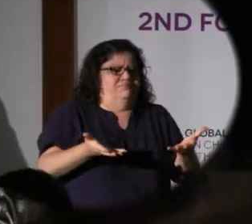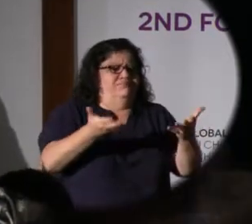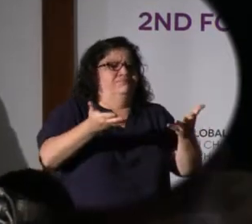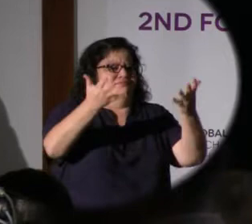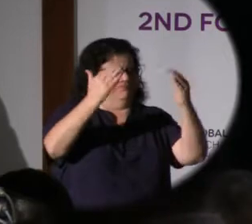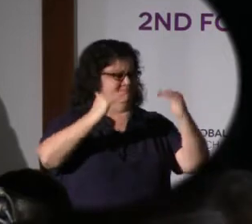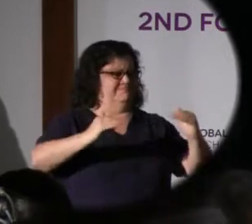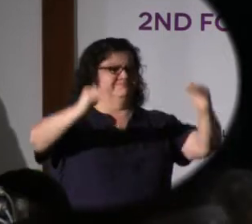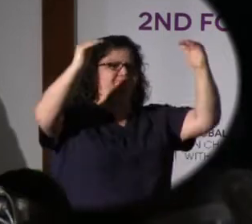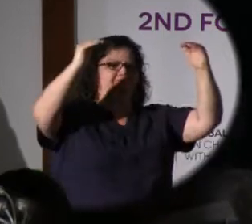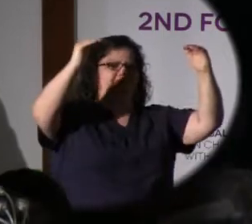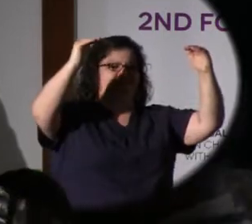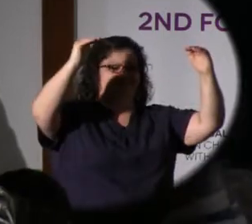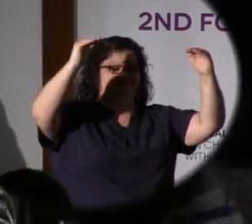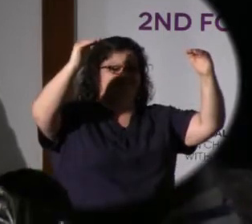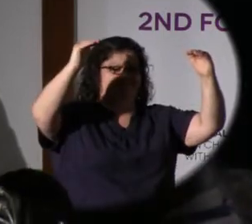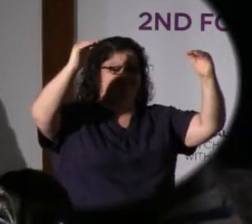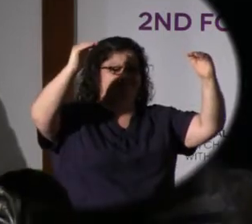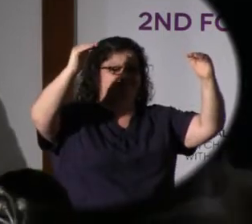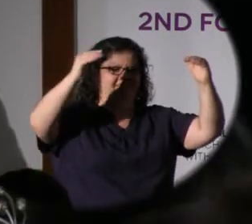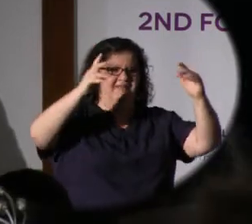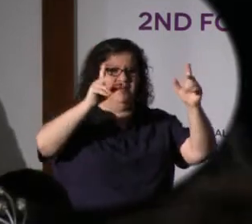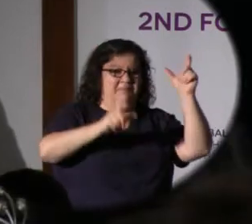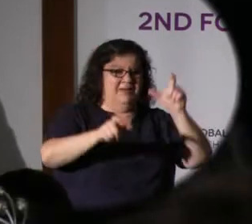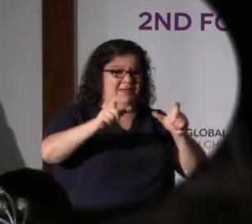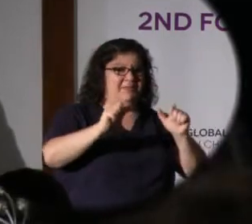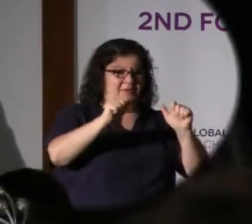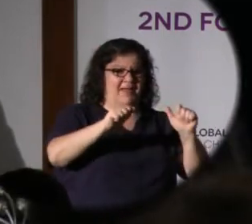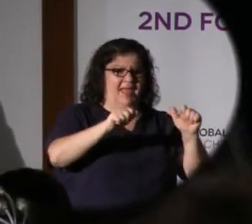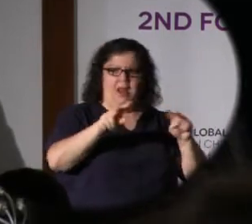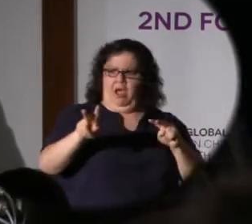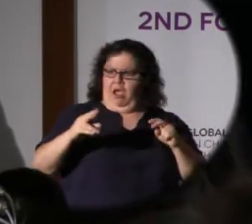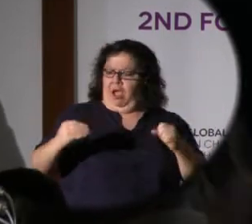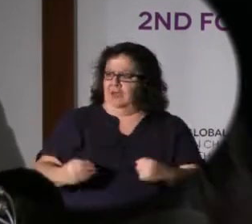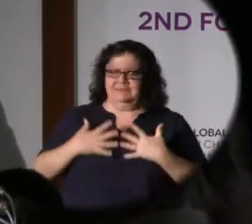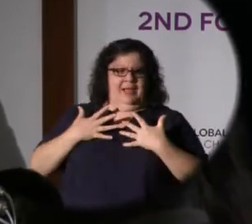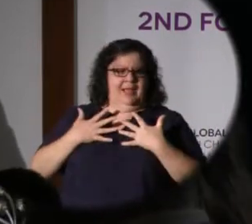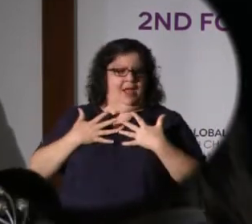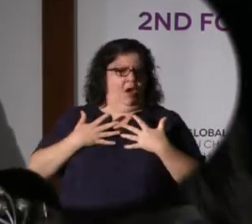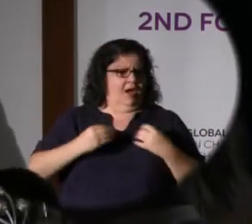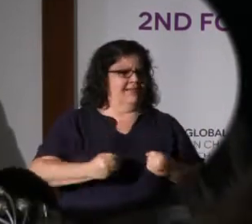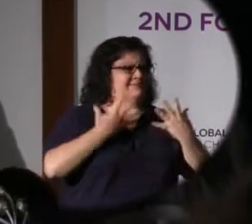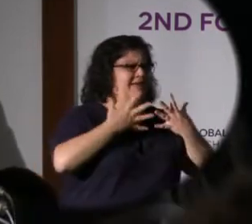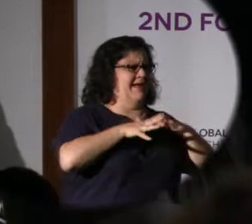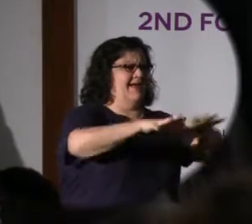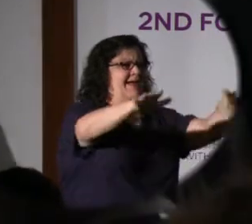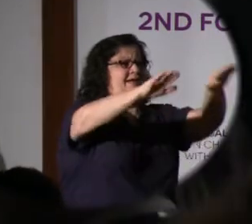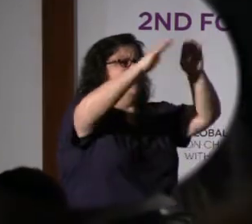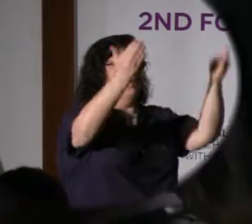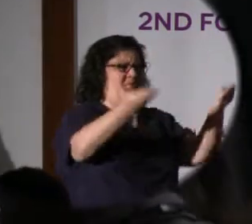others everywhere to do the same. I hope you have a wonderful evening.